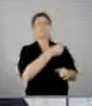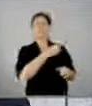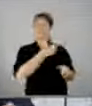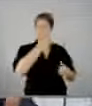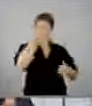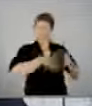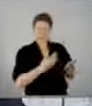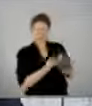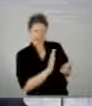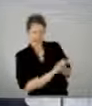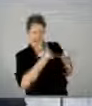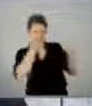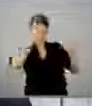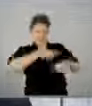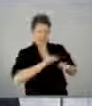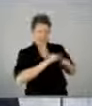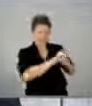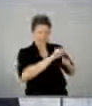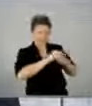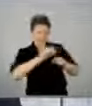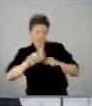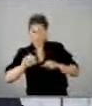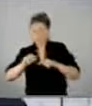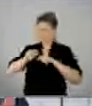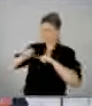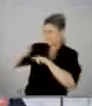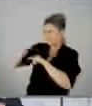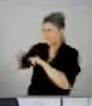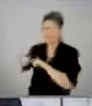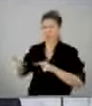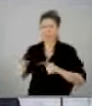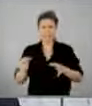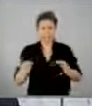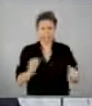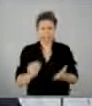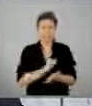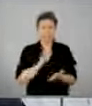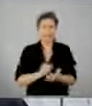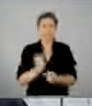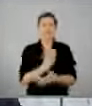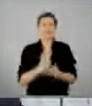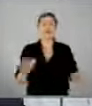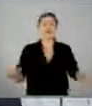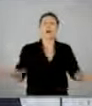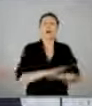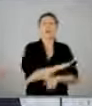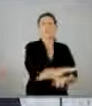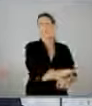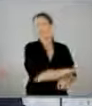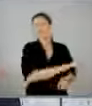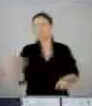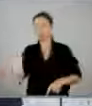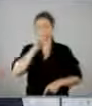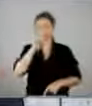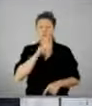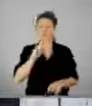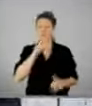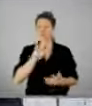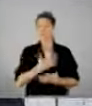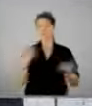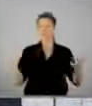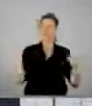to ensure we can get this out right across the country. And it's going to make a huge difference to how we live here in Australia this year and